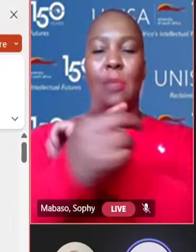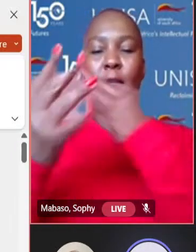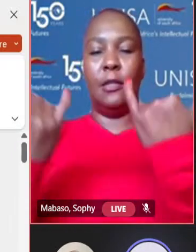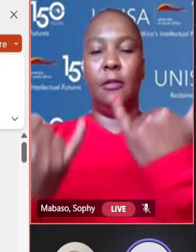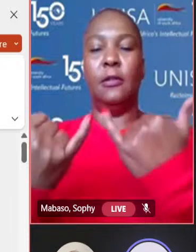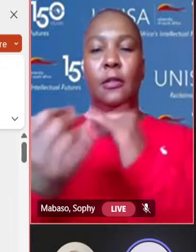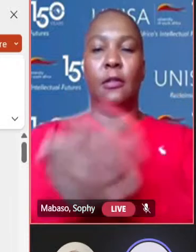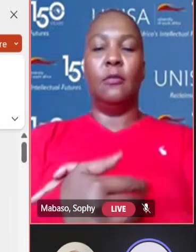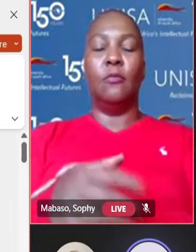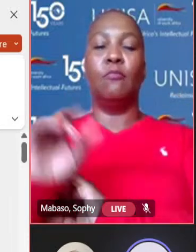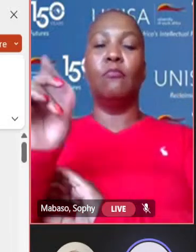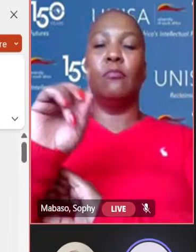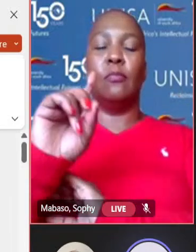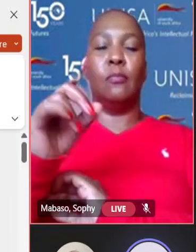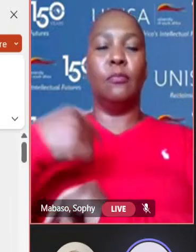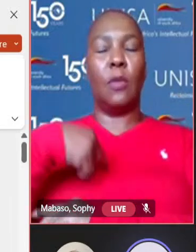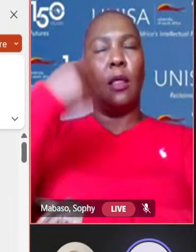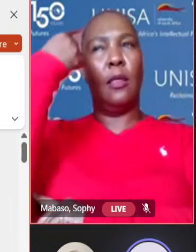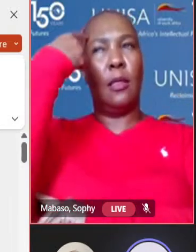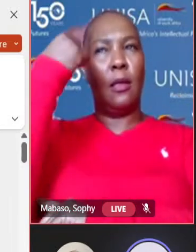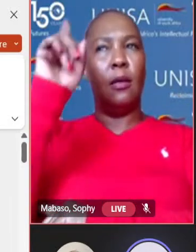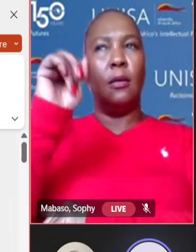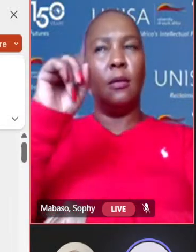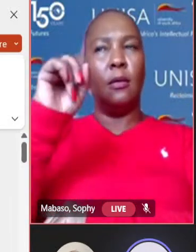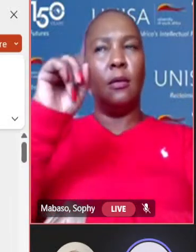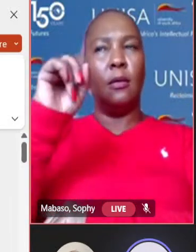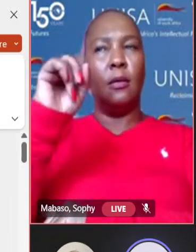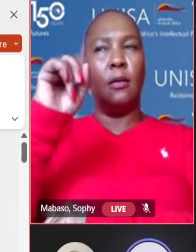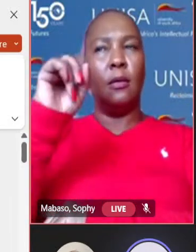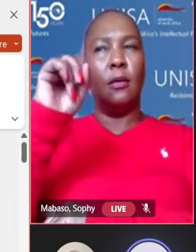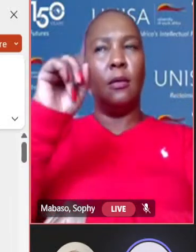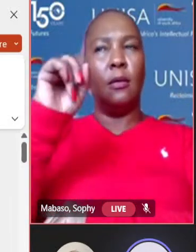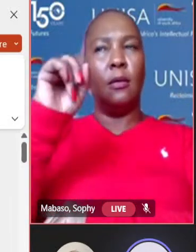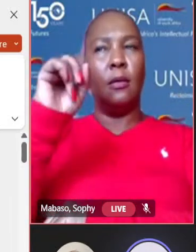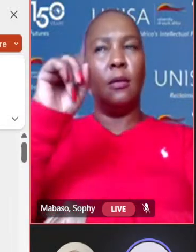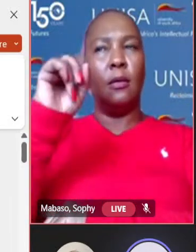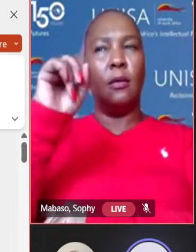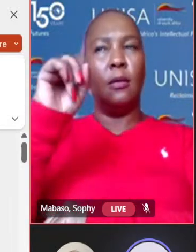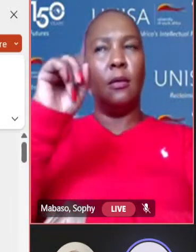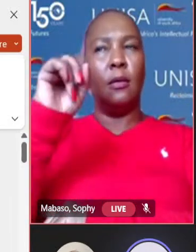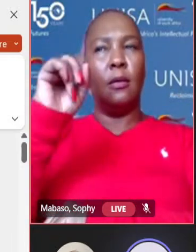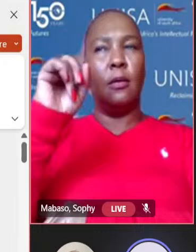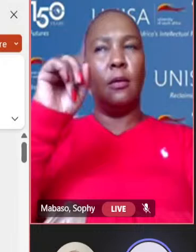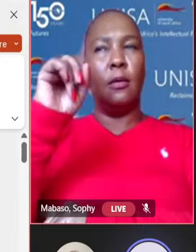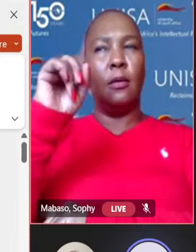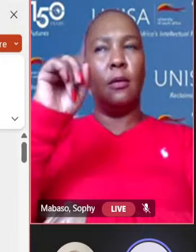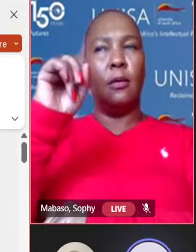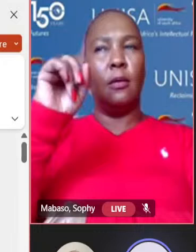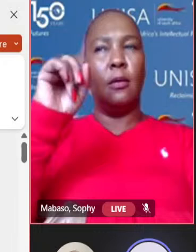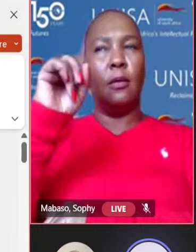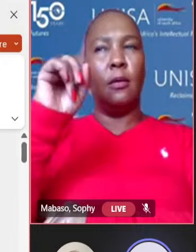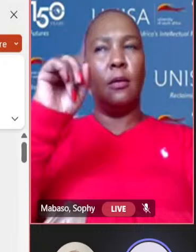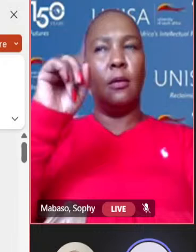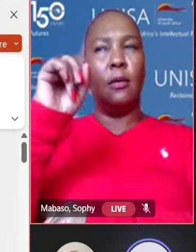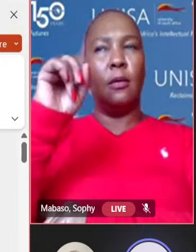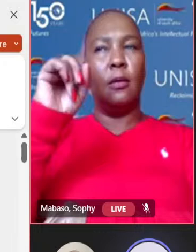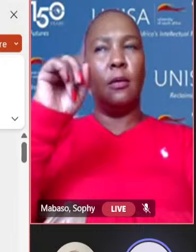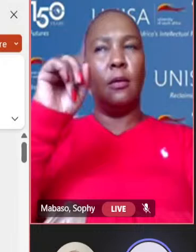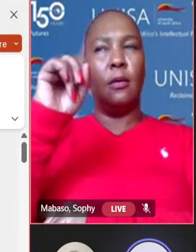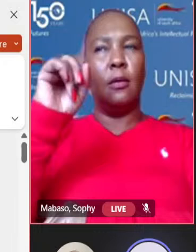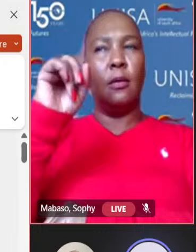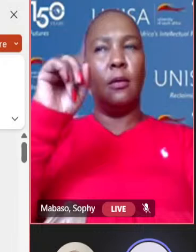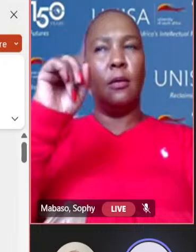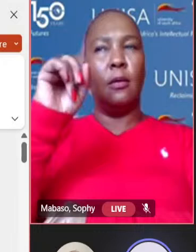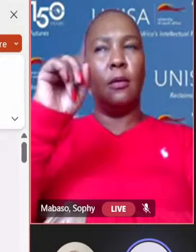what I was thinking, Richard would have covered the learning management system because I saw him on the